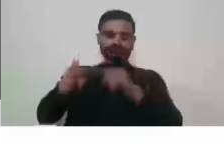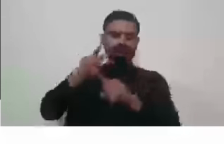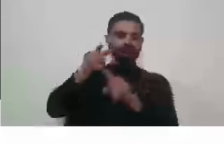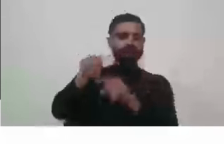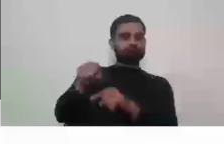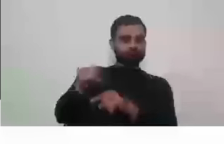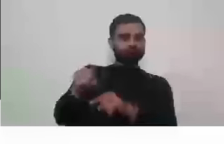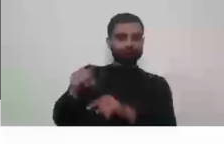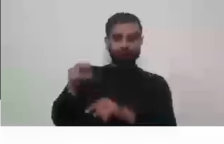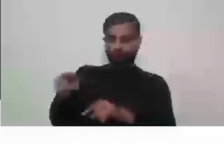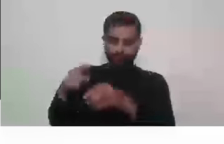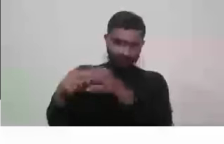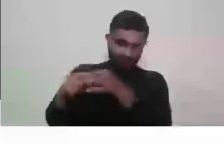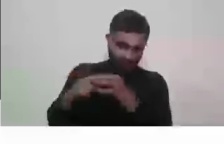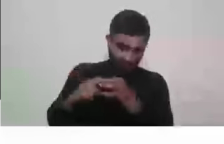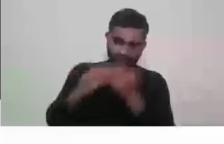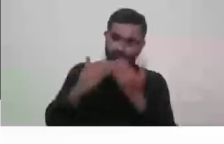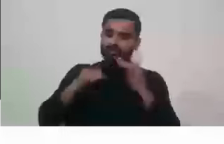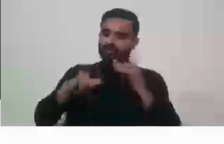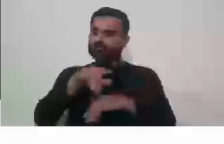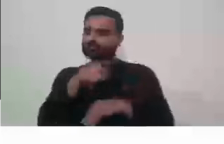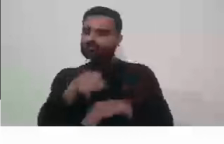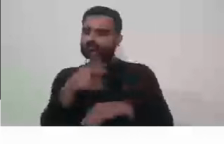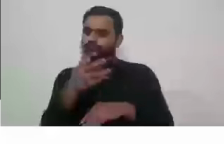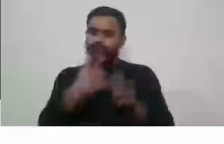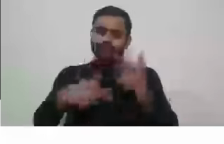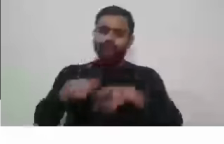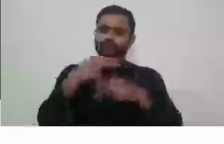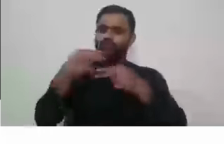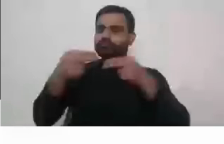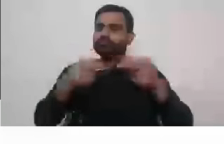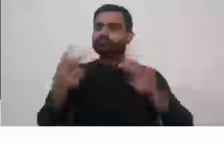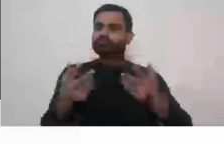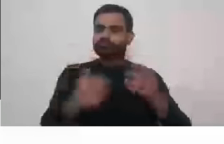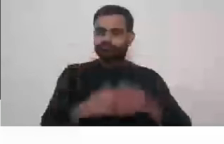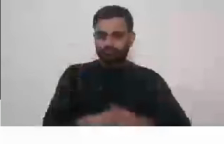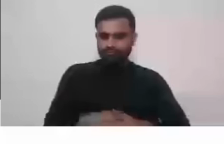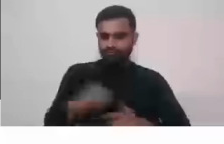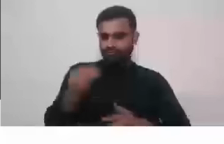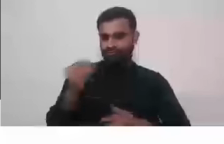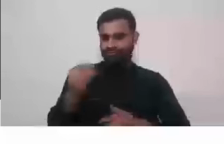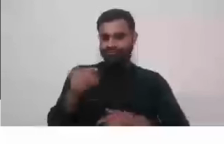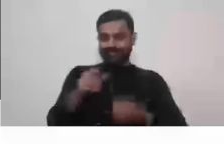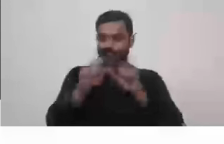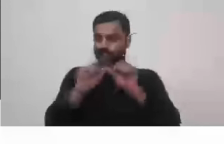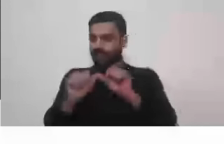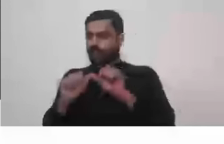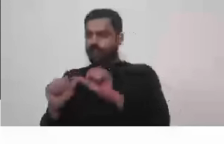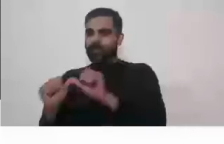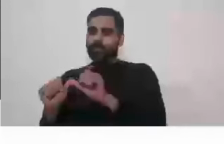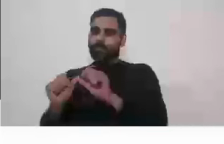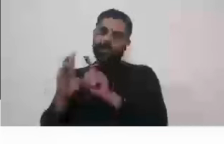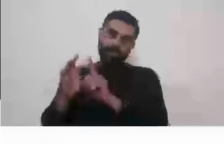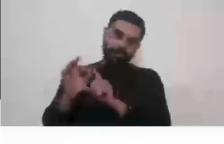So, okay, this person is asking this, what is it called in your regional language? Something around these lines, we can do